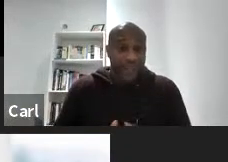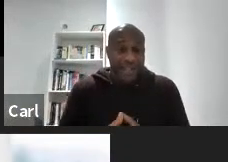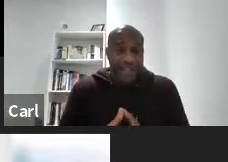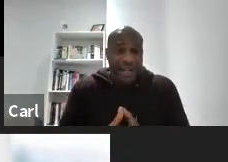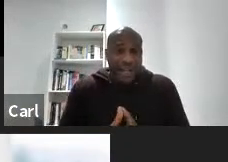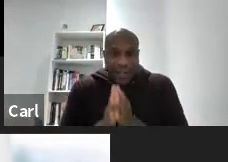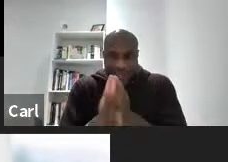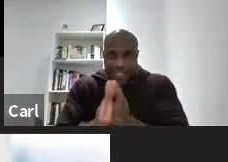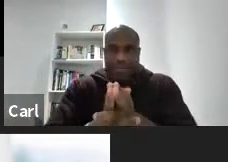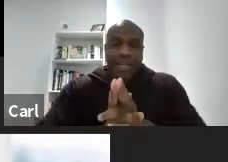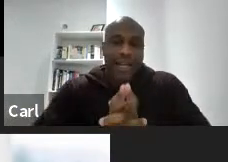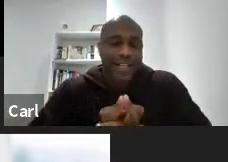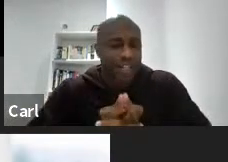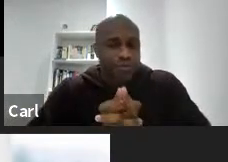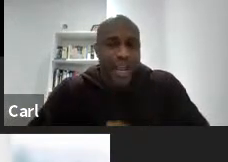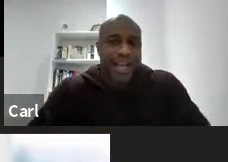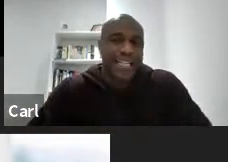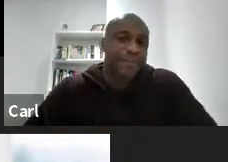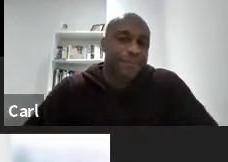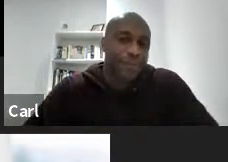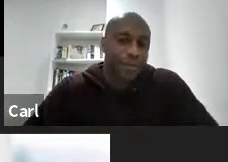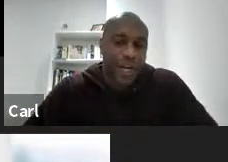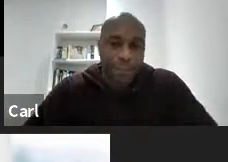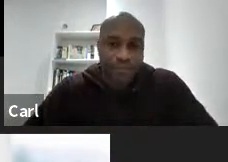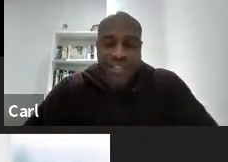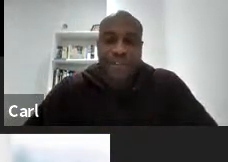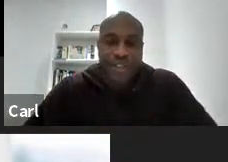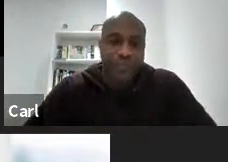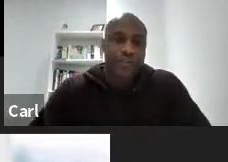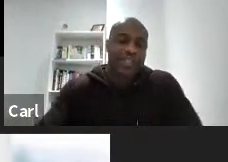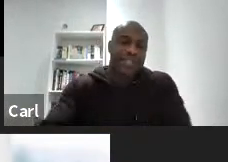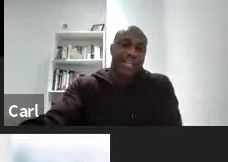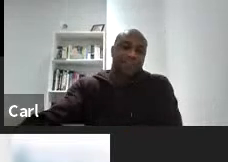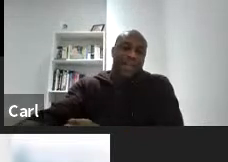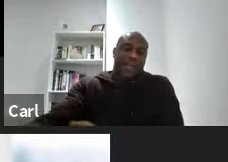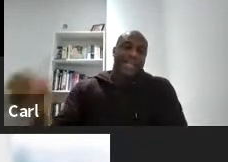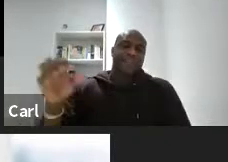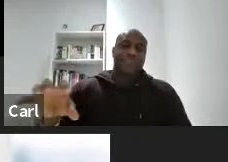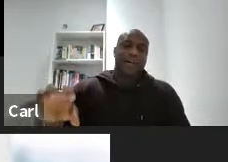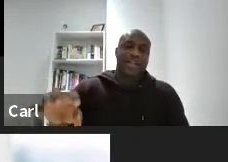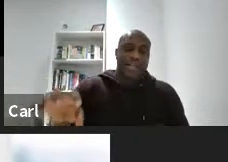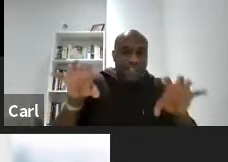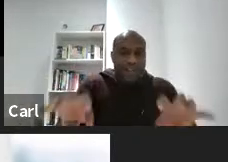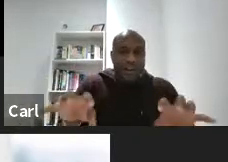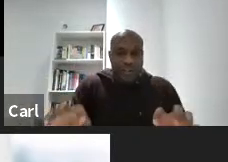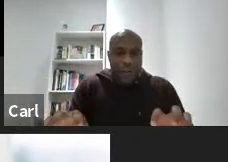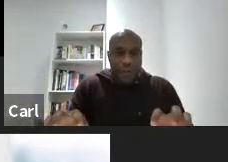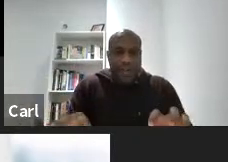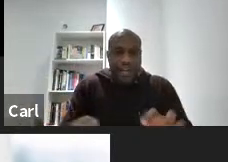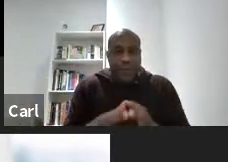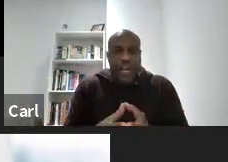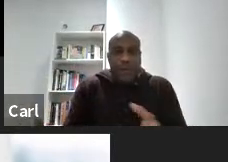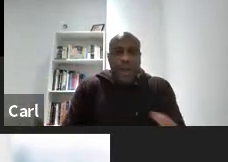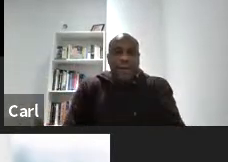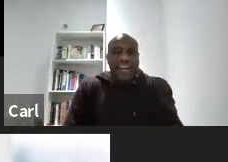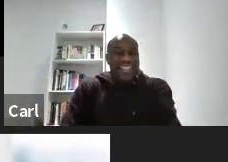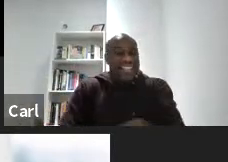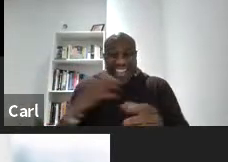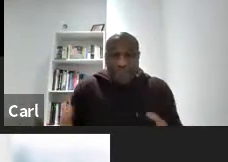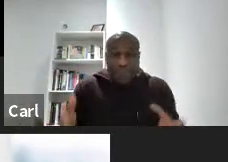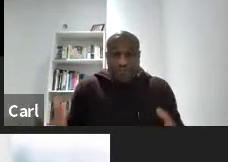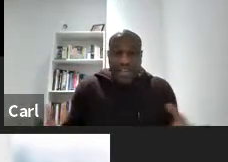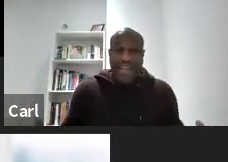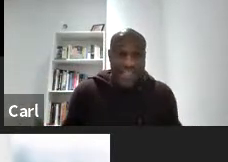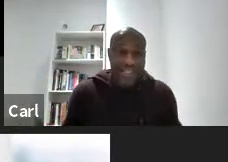have. And Steve Blank here, he's a great academic for Stanford University. He defined a startup in a way whereby